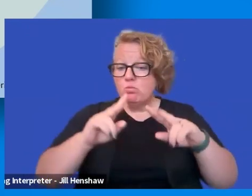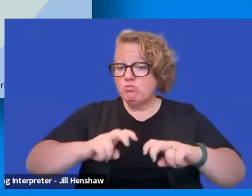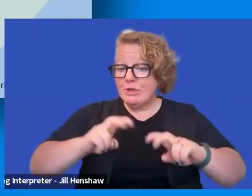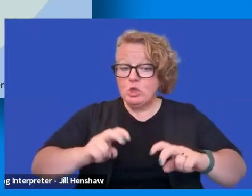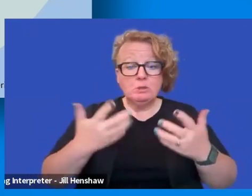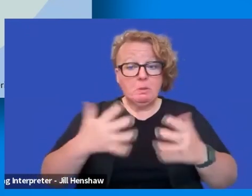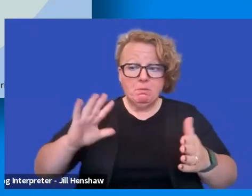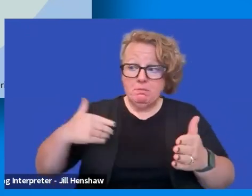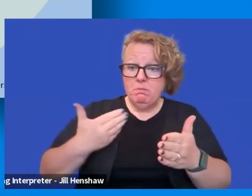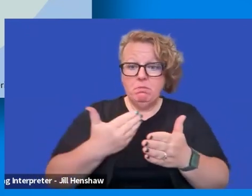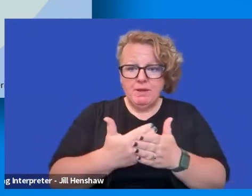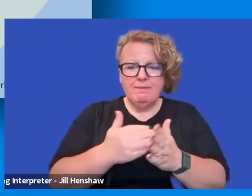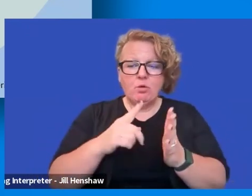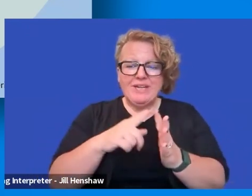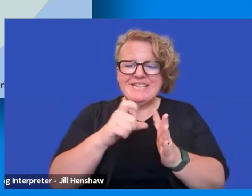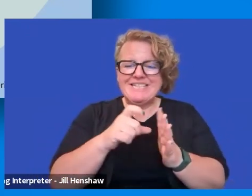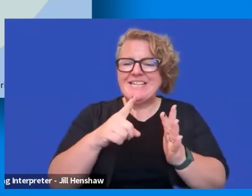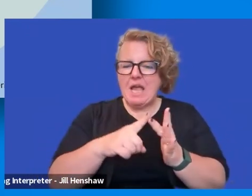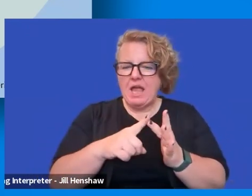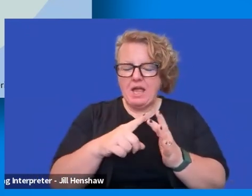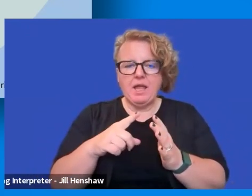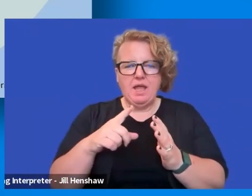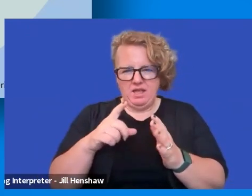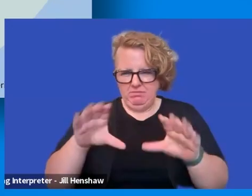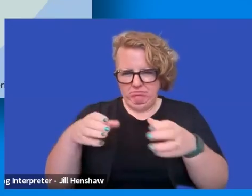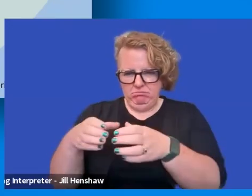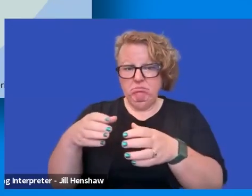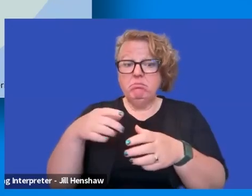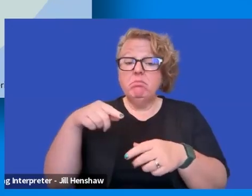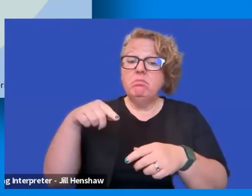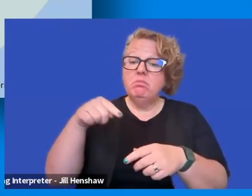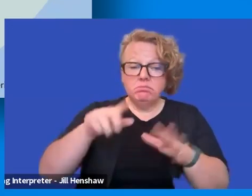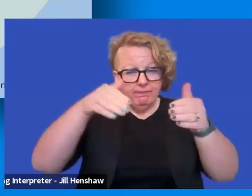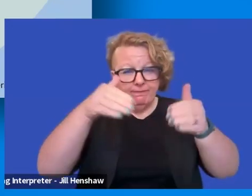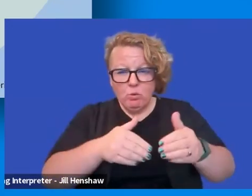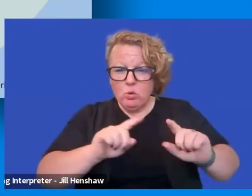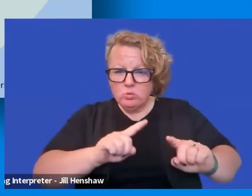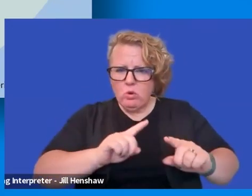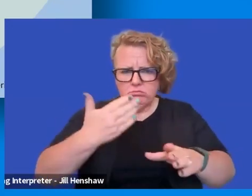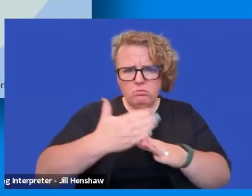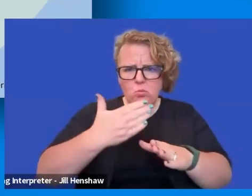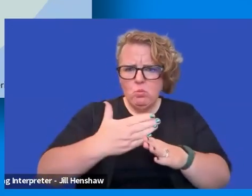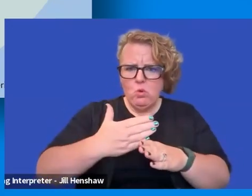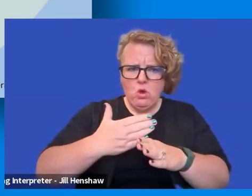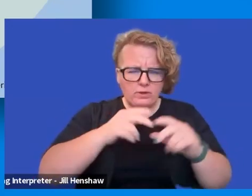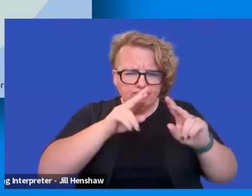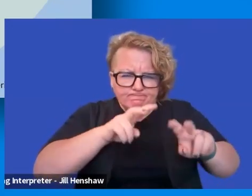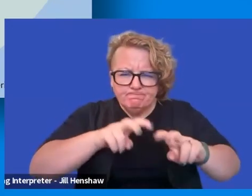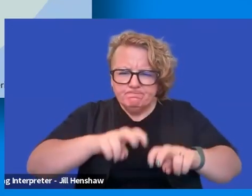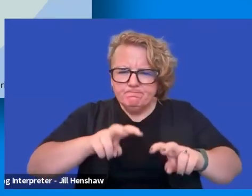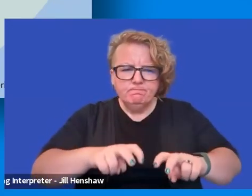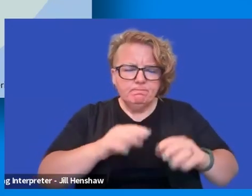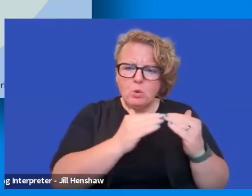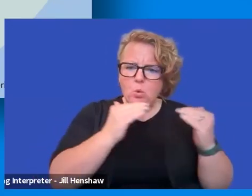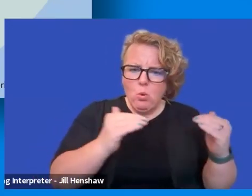in the EDI Caucus, and it will focus particularly on the work that we have been doing to explore